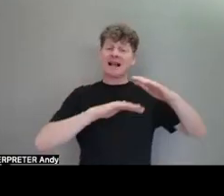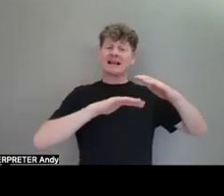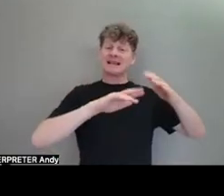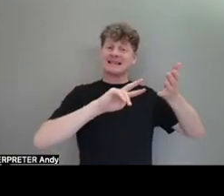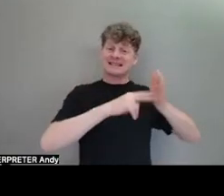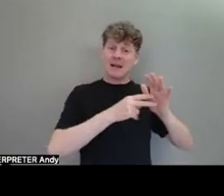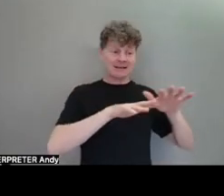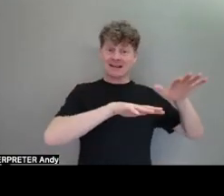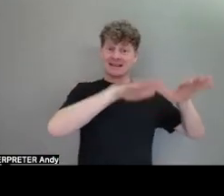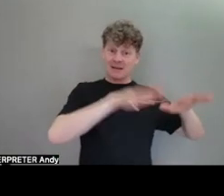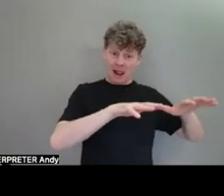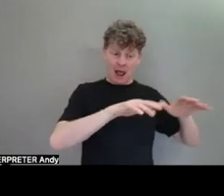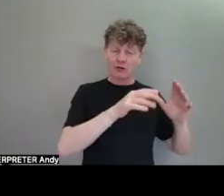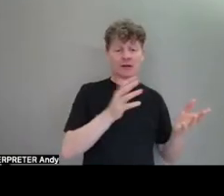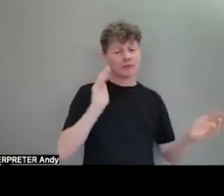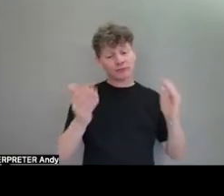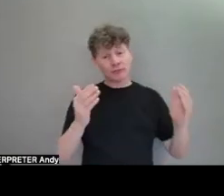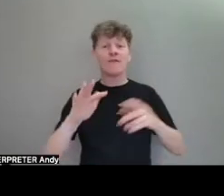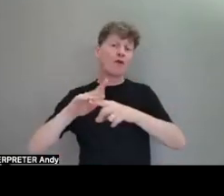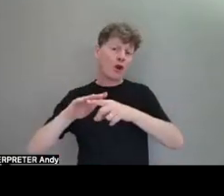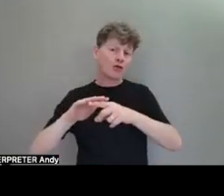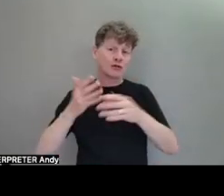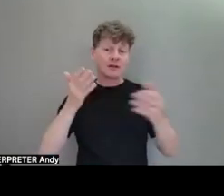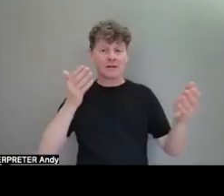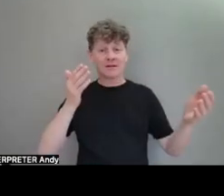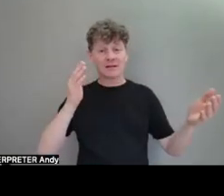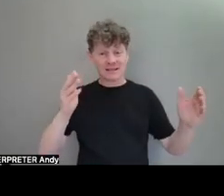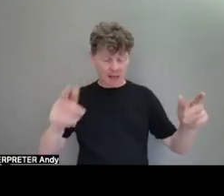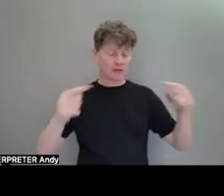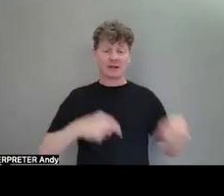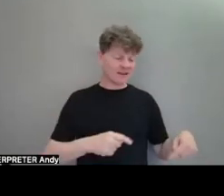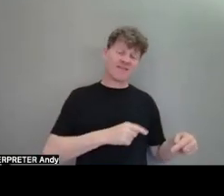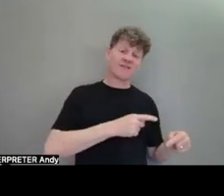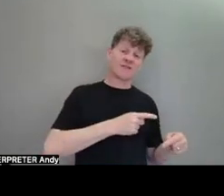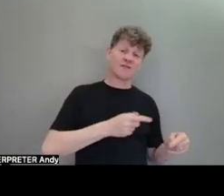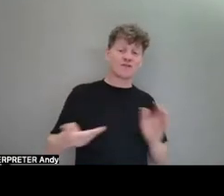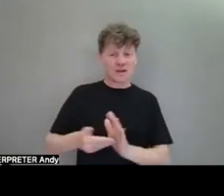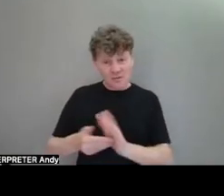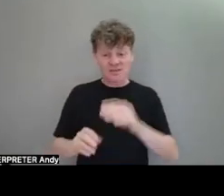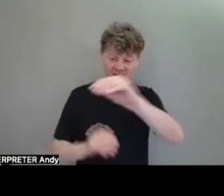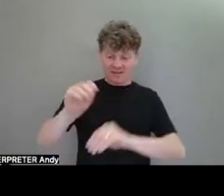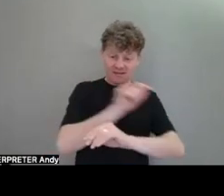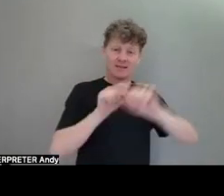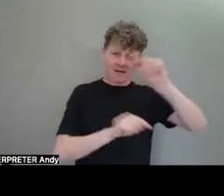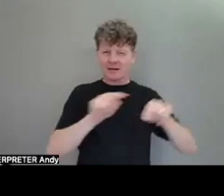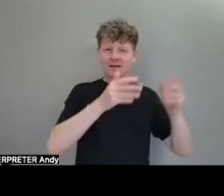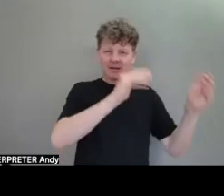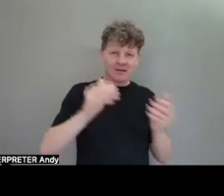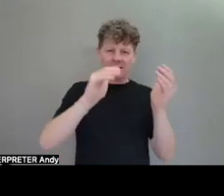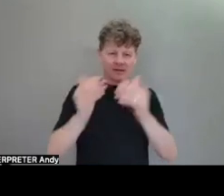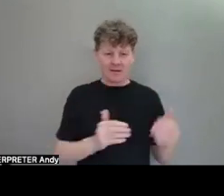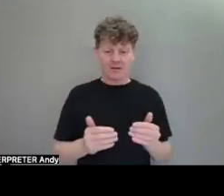similarity with phonological similarity, frequency, and so on. And what we see